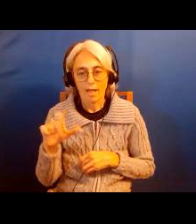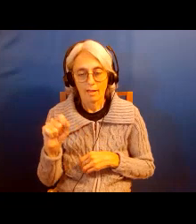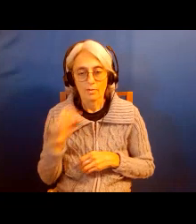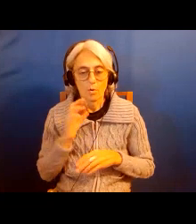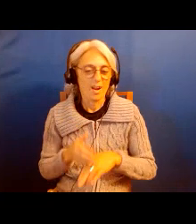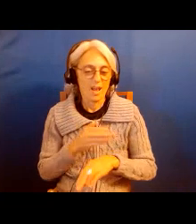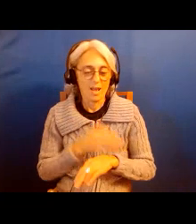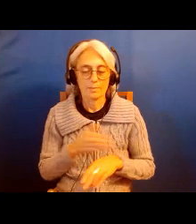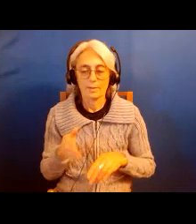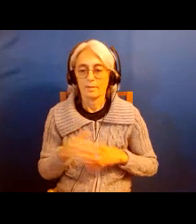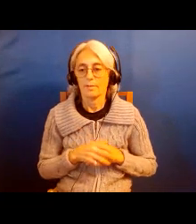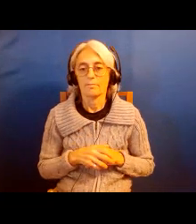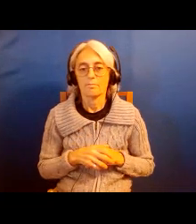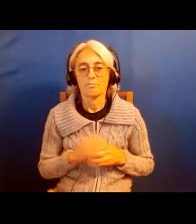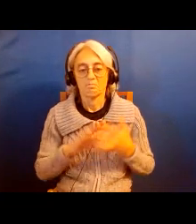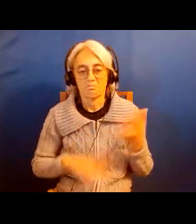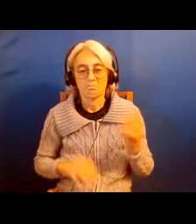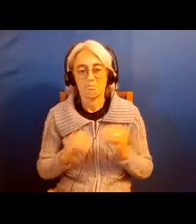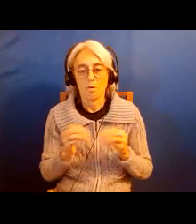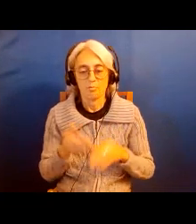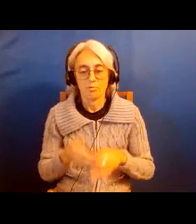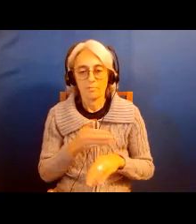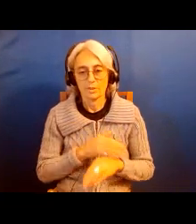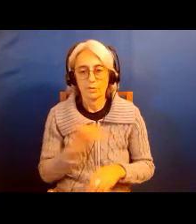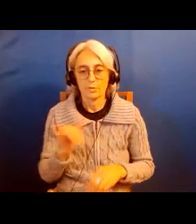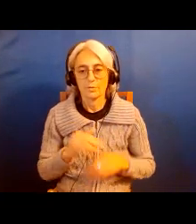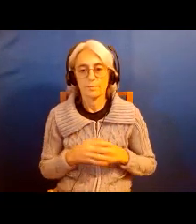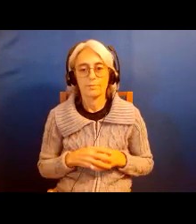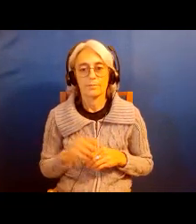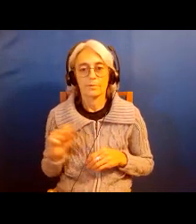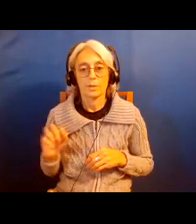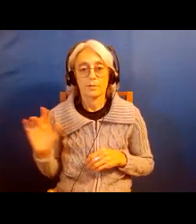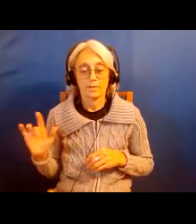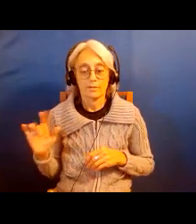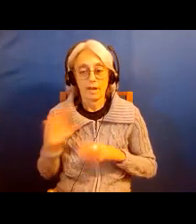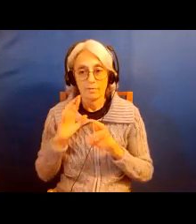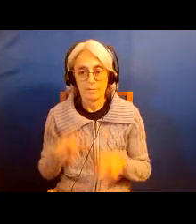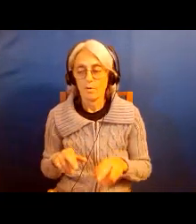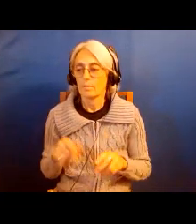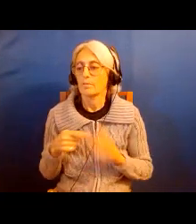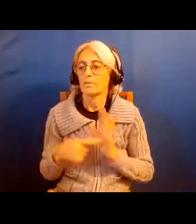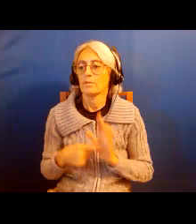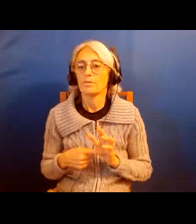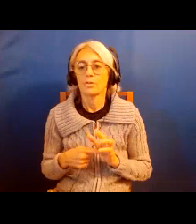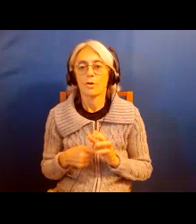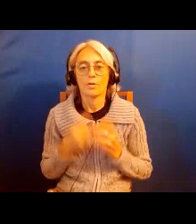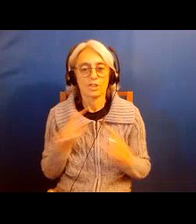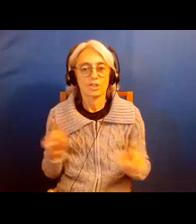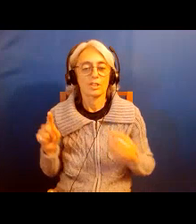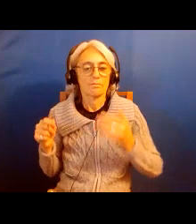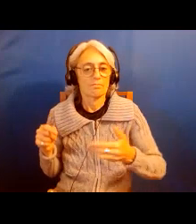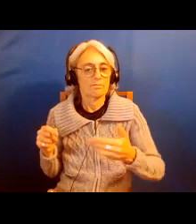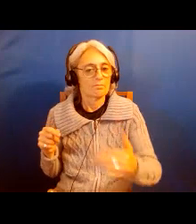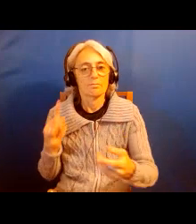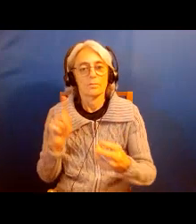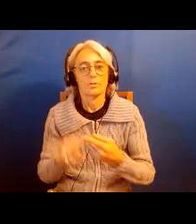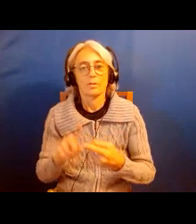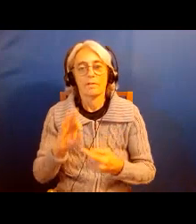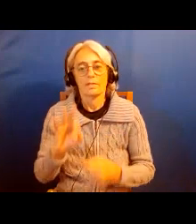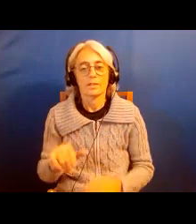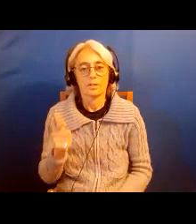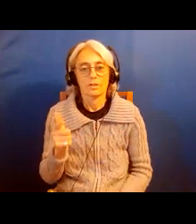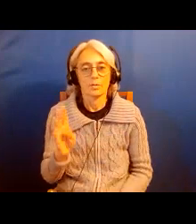other improvements. The 2025 status report summarizes milestones through fiscal year 2024-25,